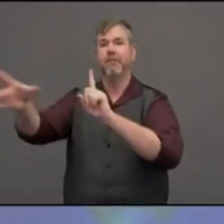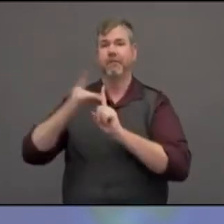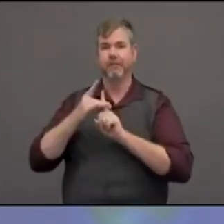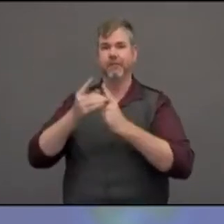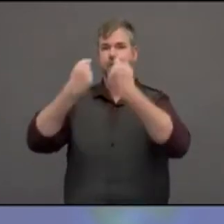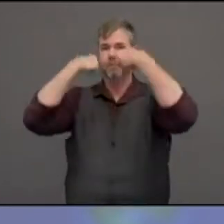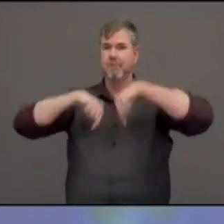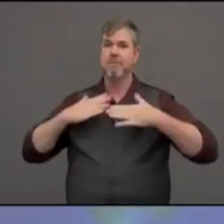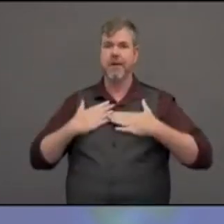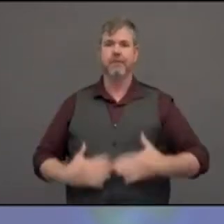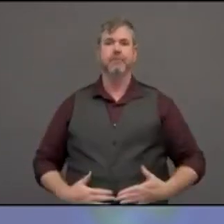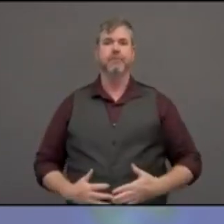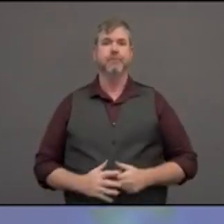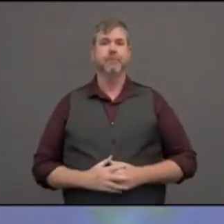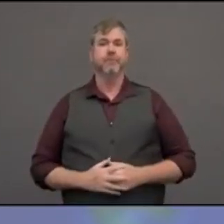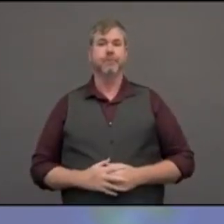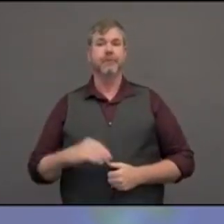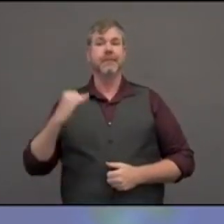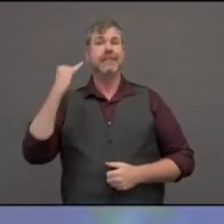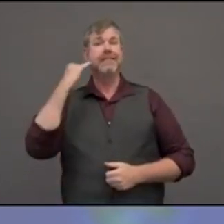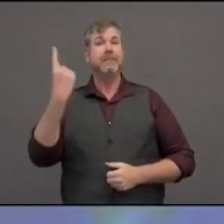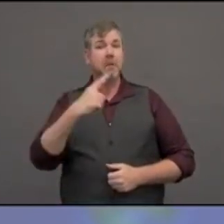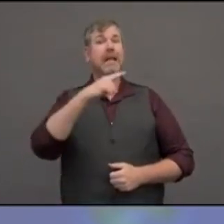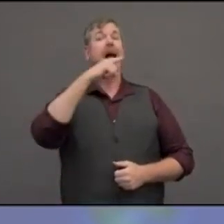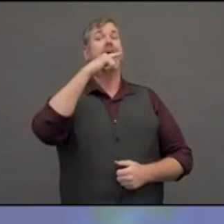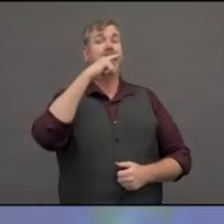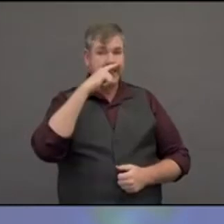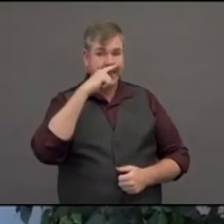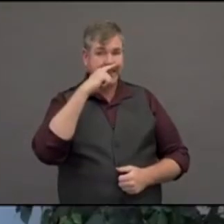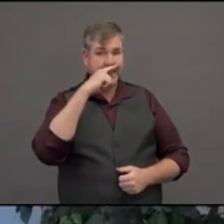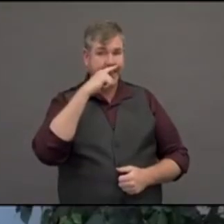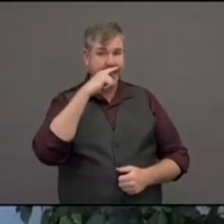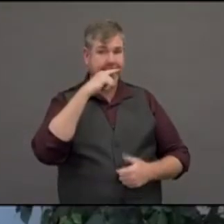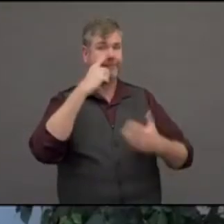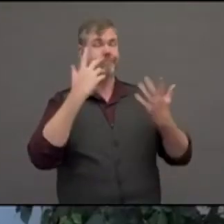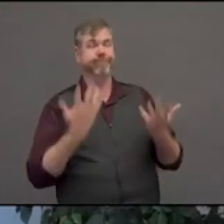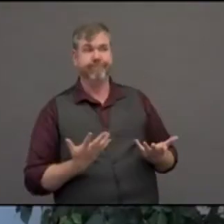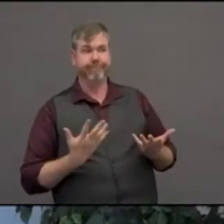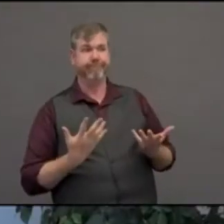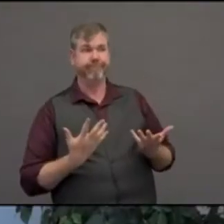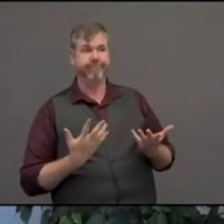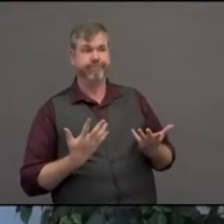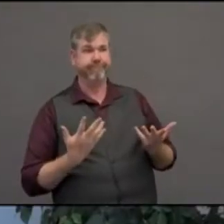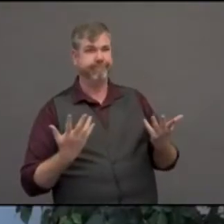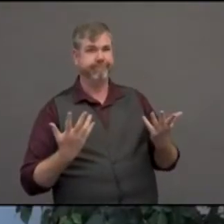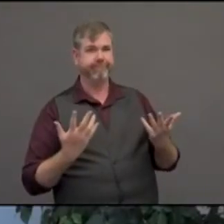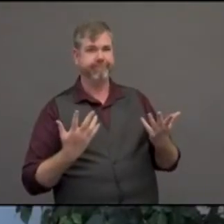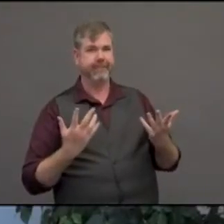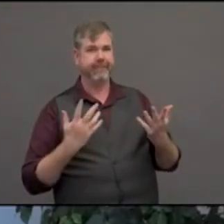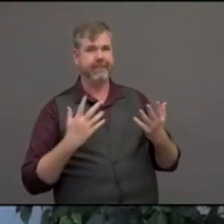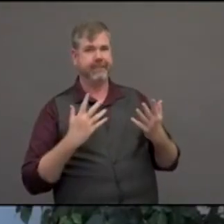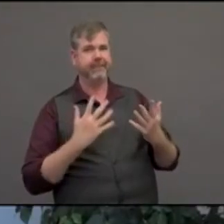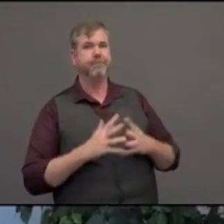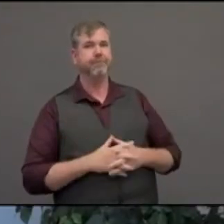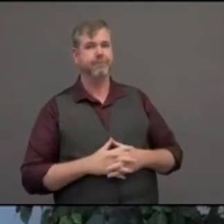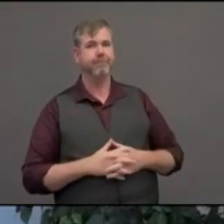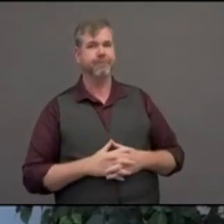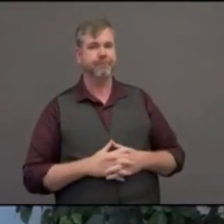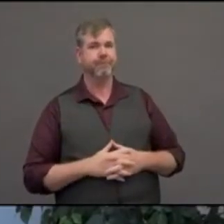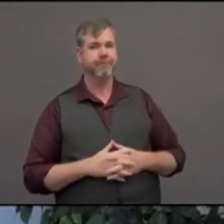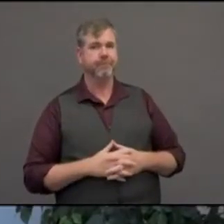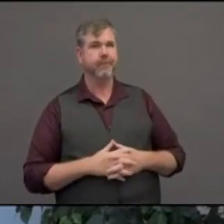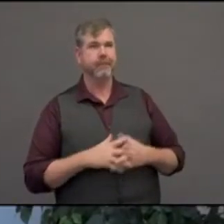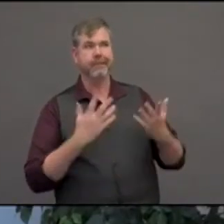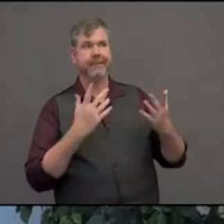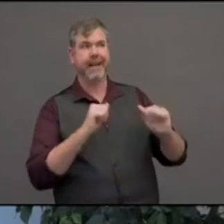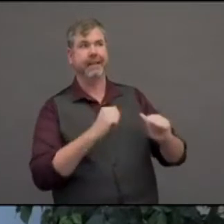control over that, but you do have control over how you touch your face. So let's go back. We were talking earlier this morning when we